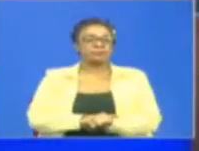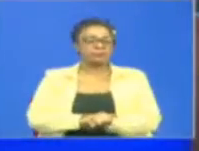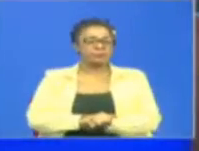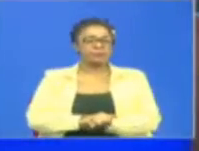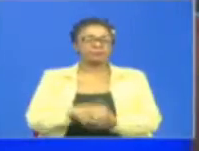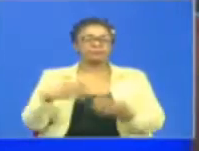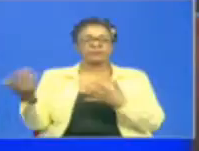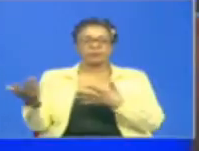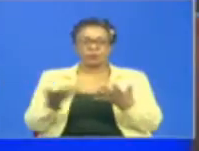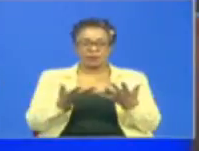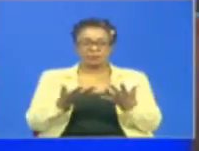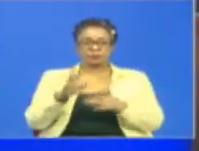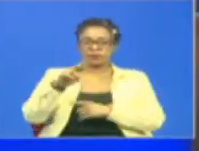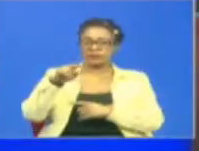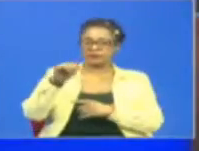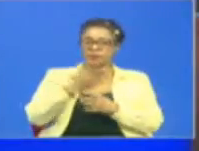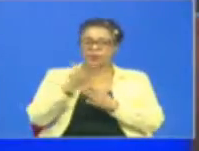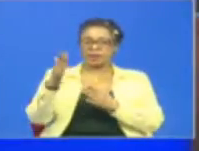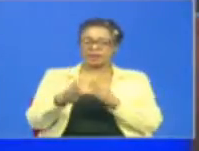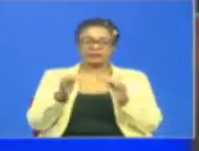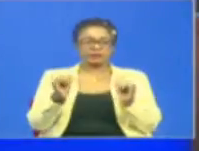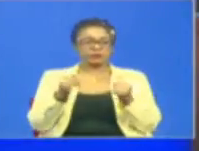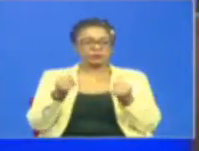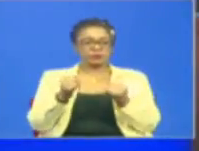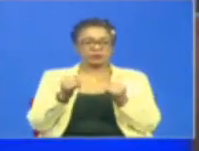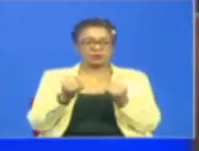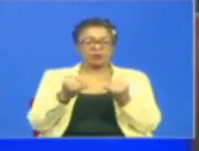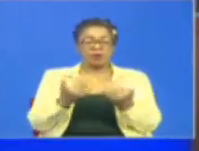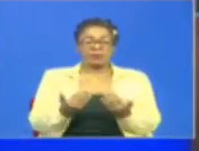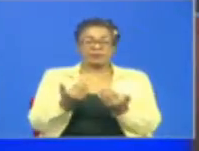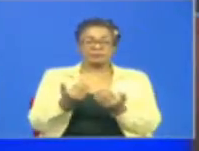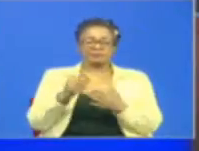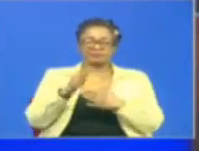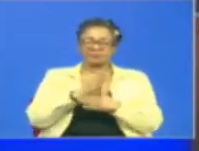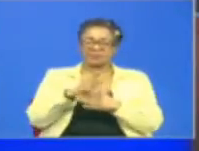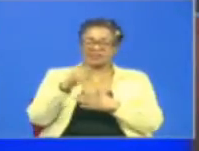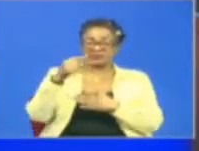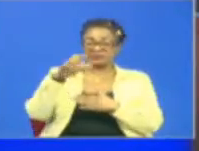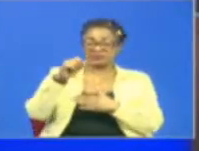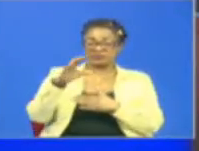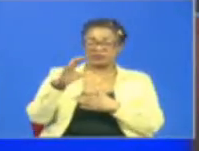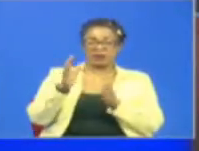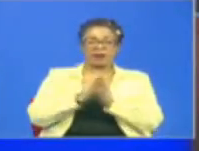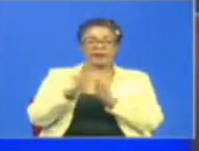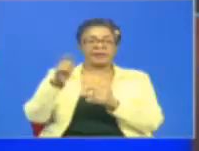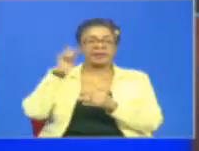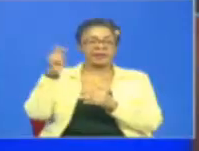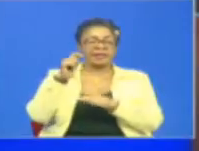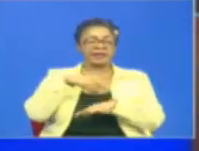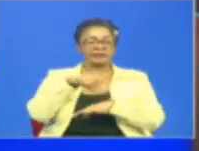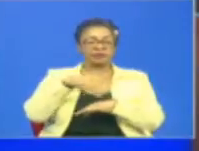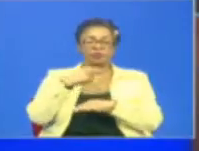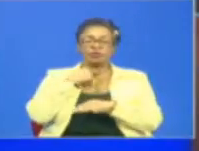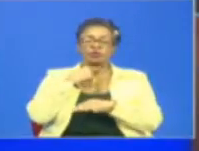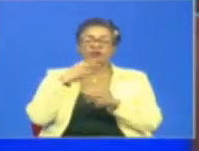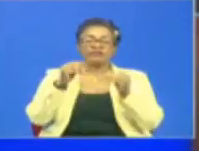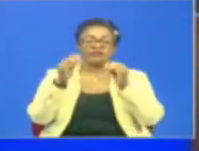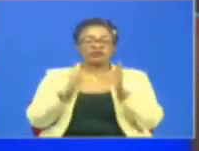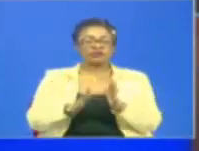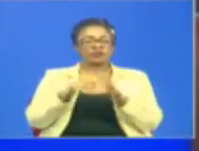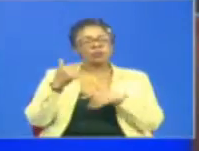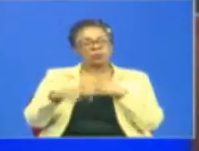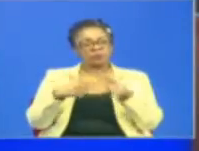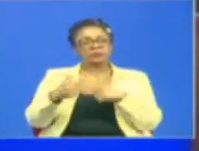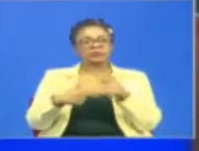Welcome back to NTV Weekend Edition. The row between the Teachers Service Commission and the Kenya National Union of Teachers continues